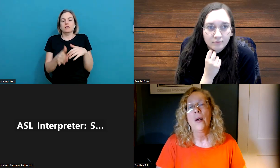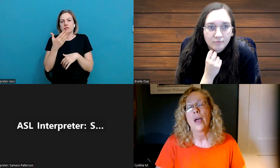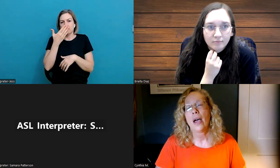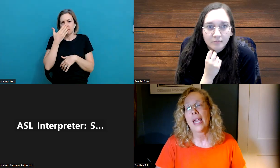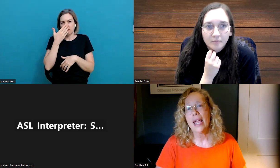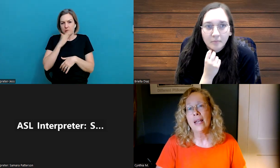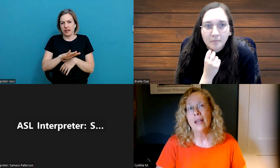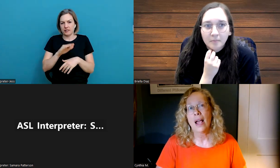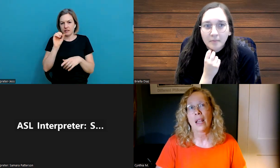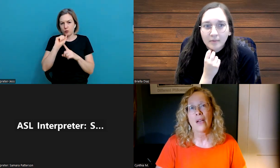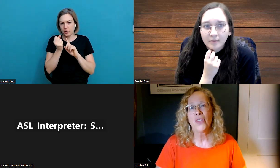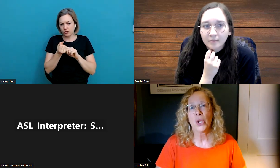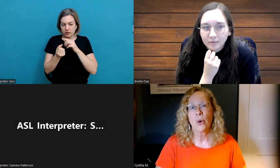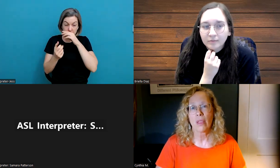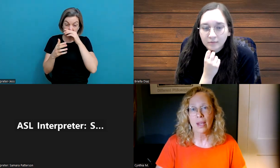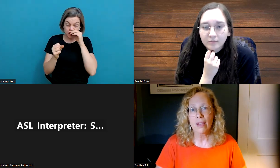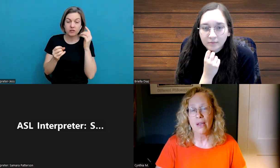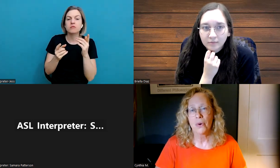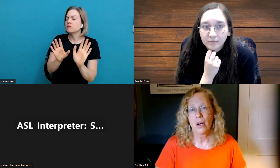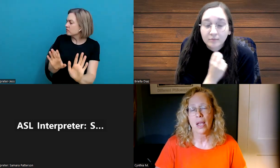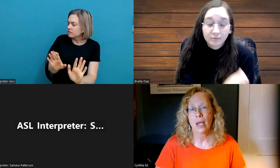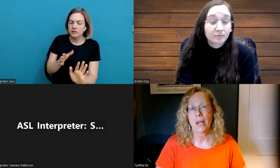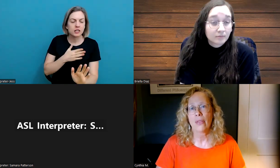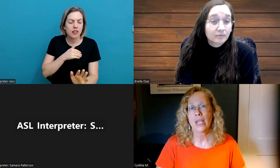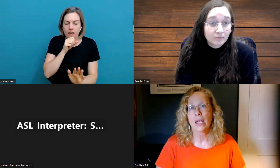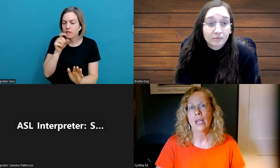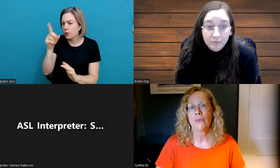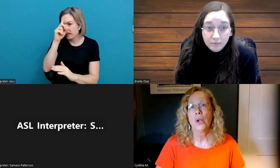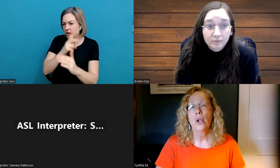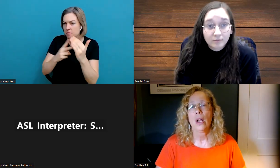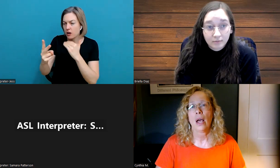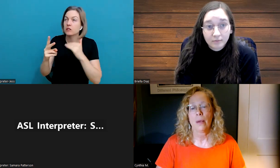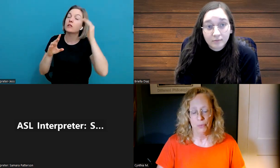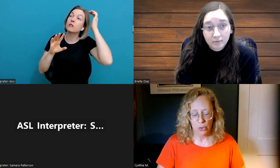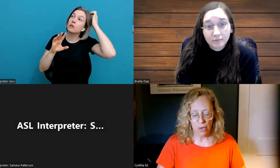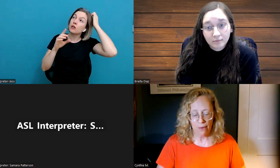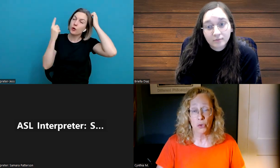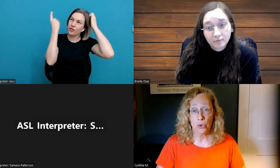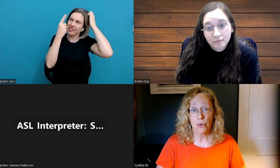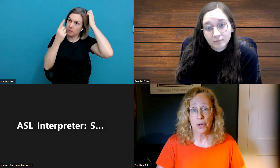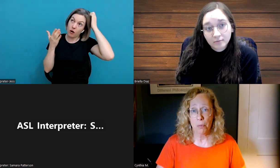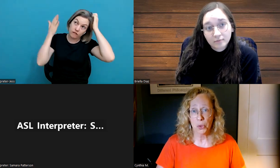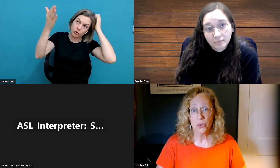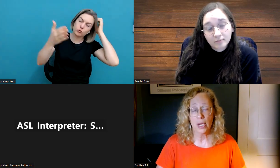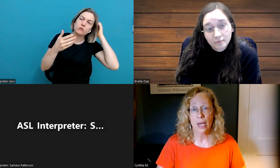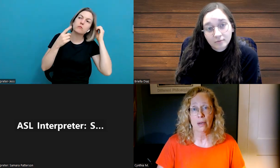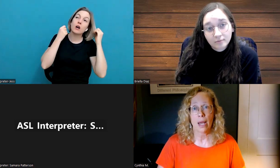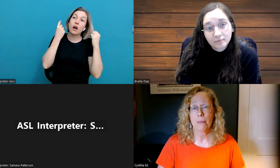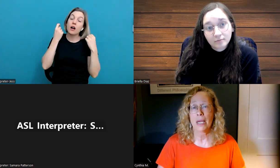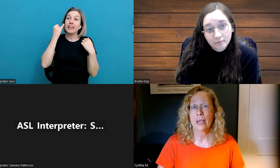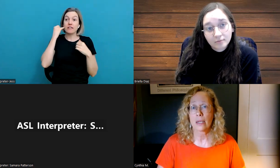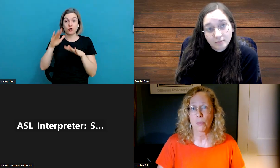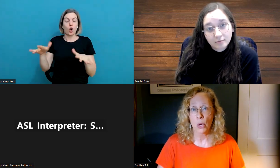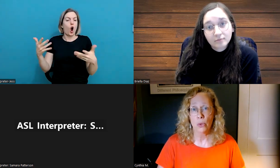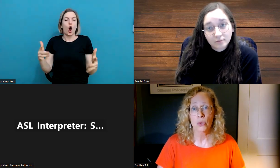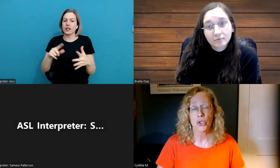So again, I love that you are thinking that far ahead, but I think if you have your children immersed and